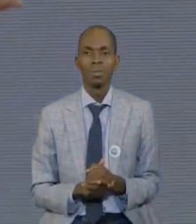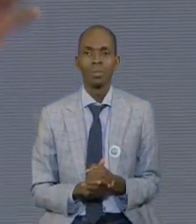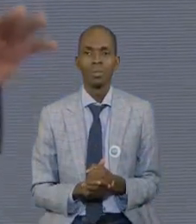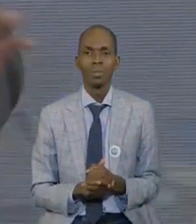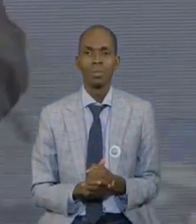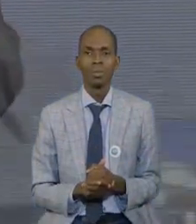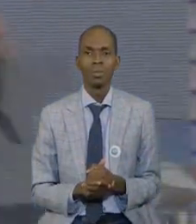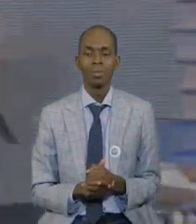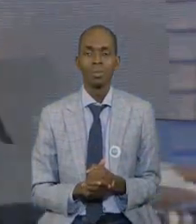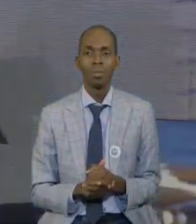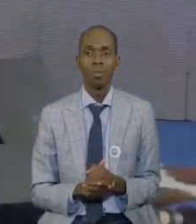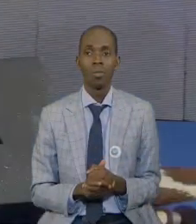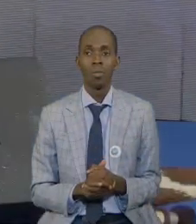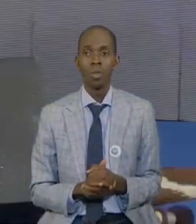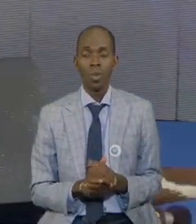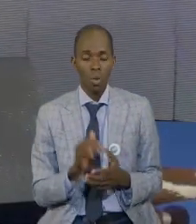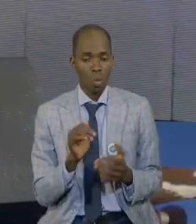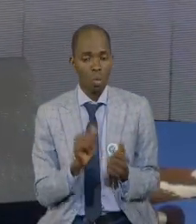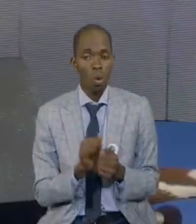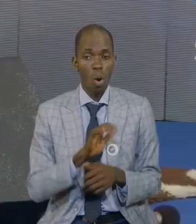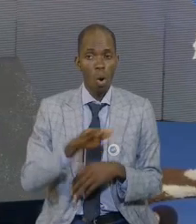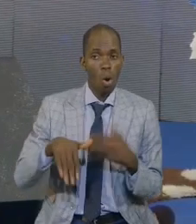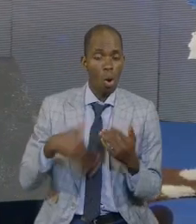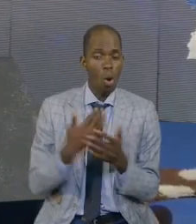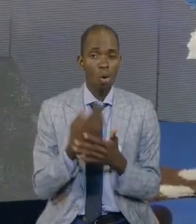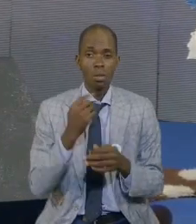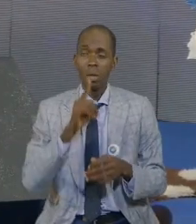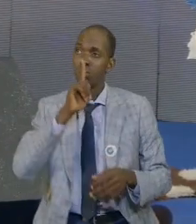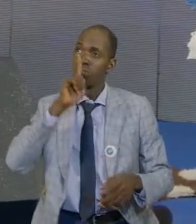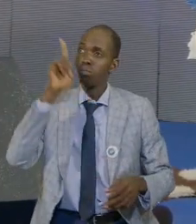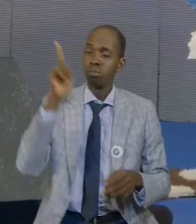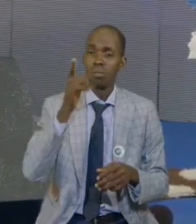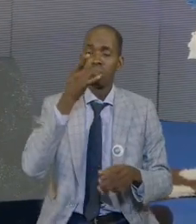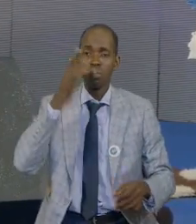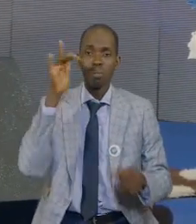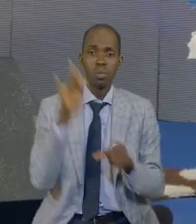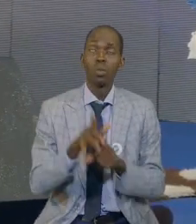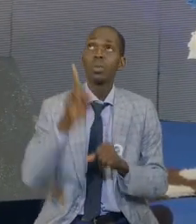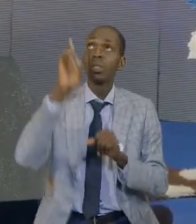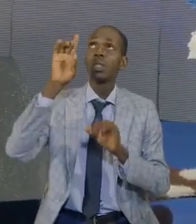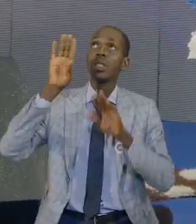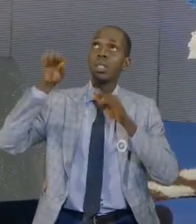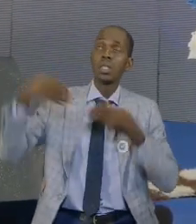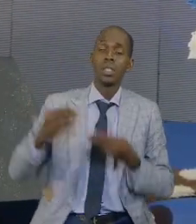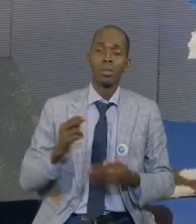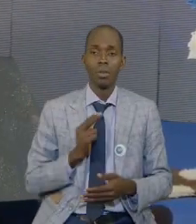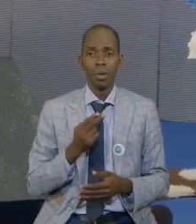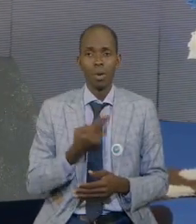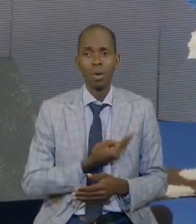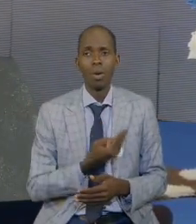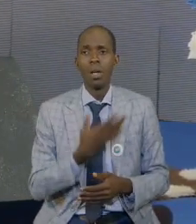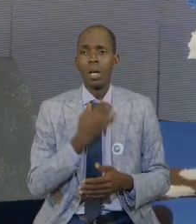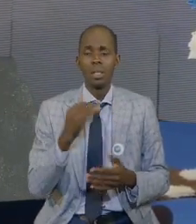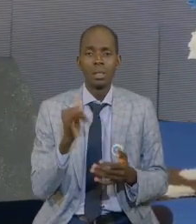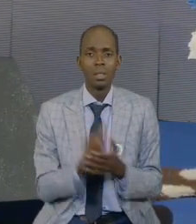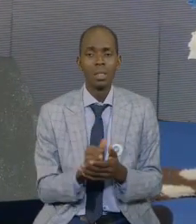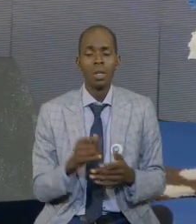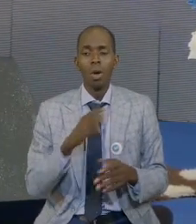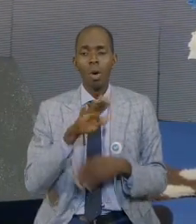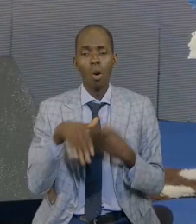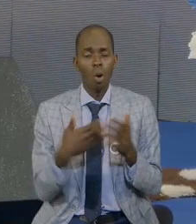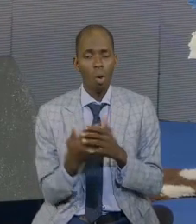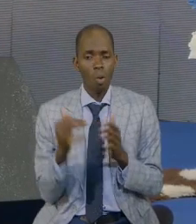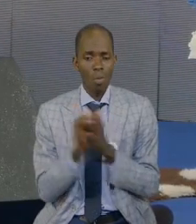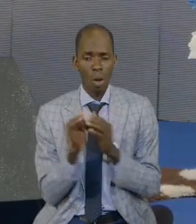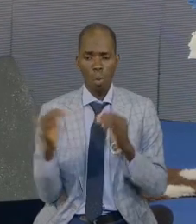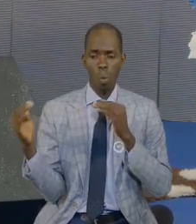with those reassurances God has given us and he says those that were against us shall